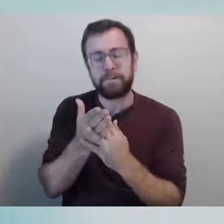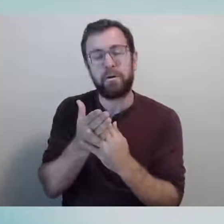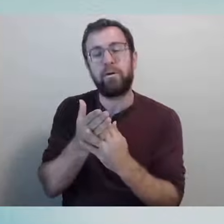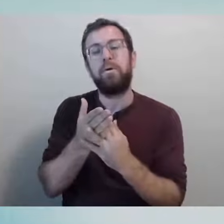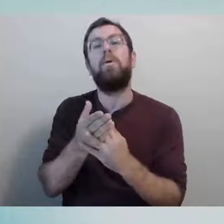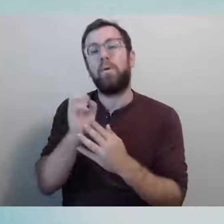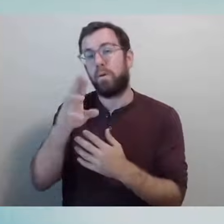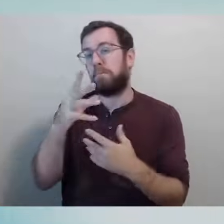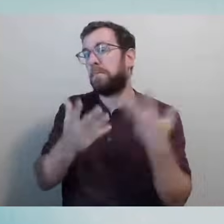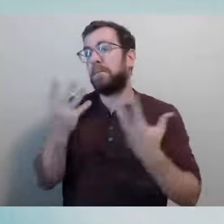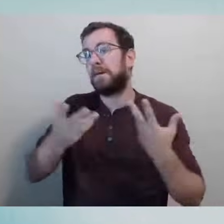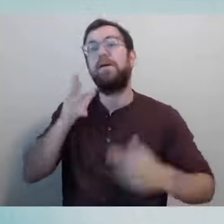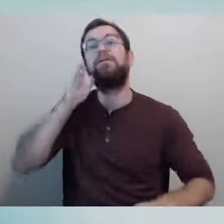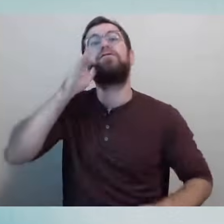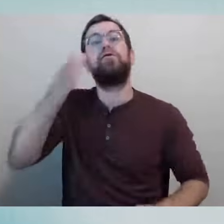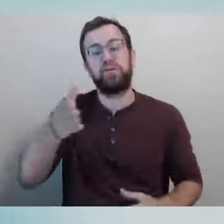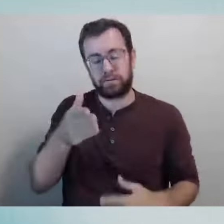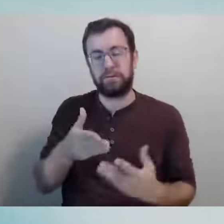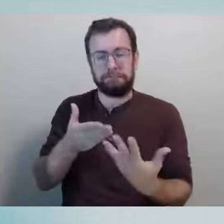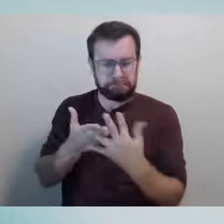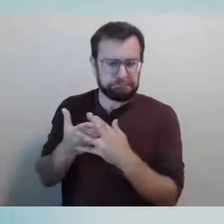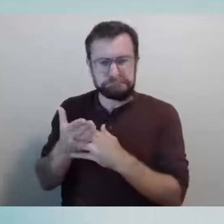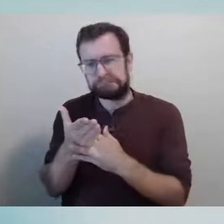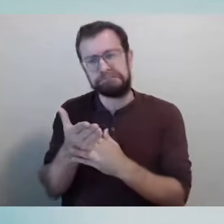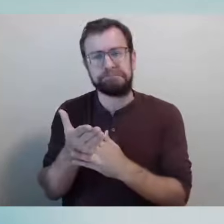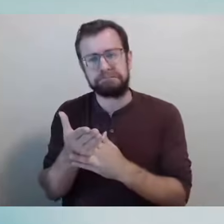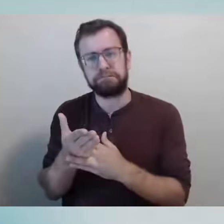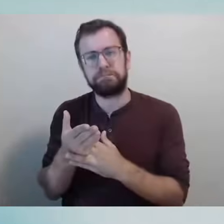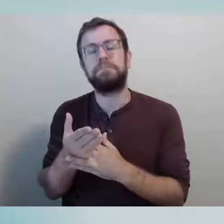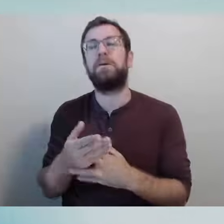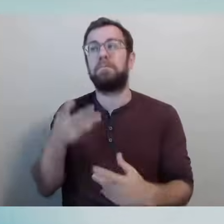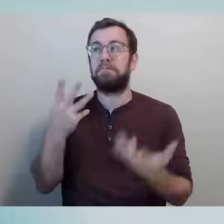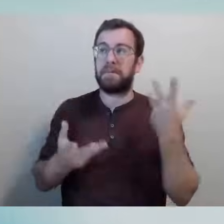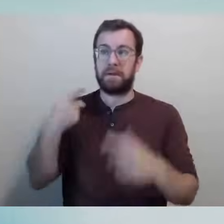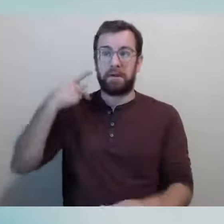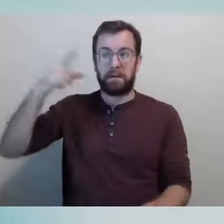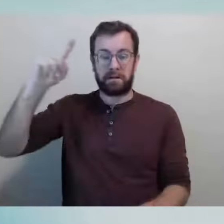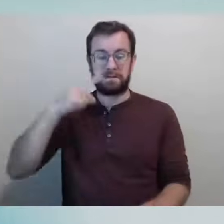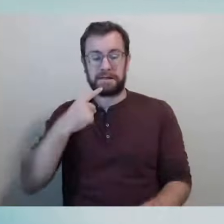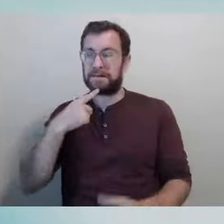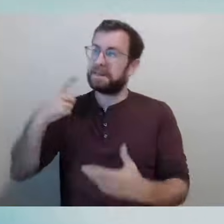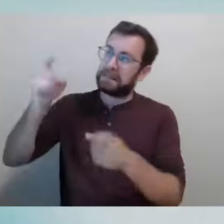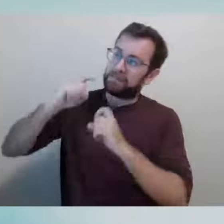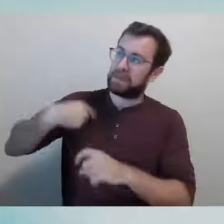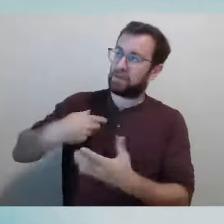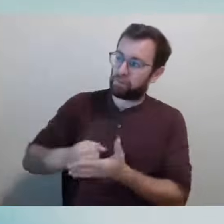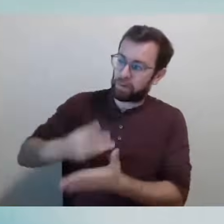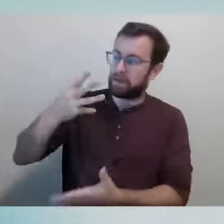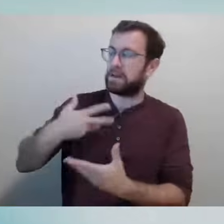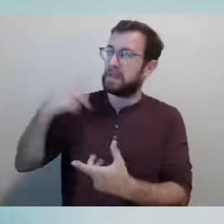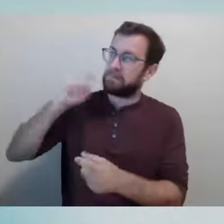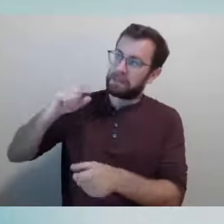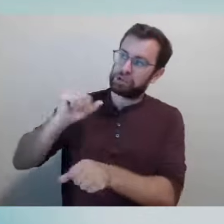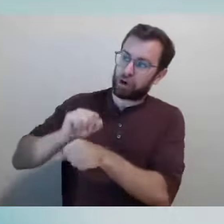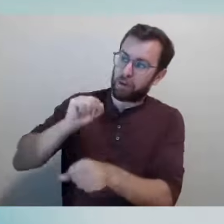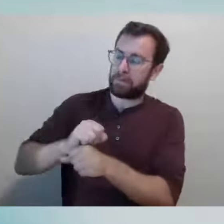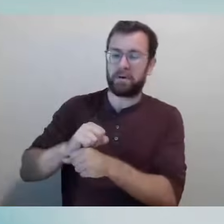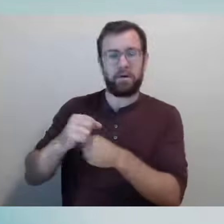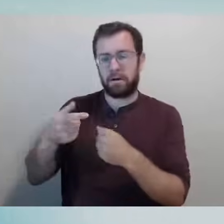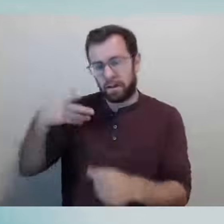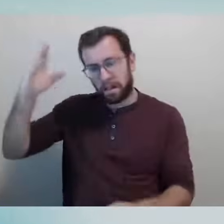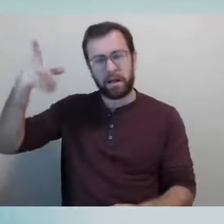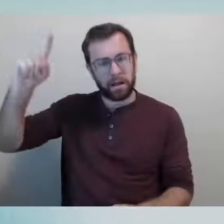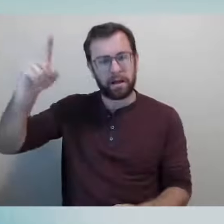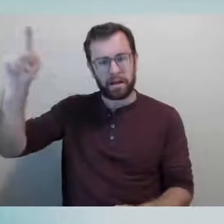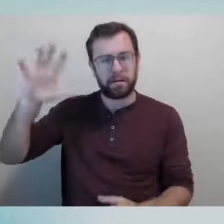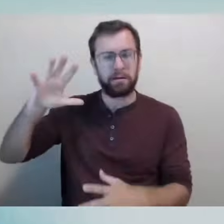go through. So you might ask Allah, oh Allah, give me wealth. Oh Allah, give me this job. Oh Allah, oh Allah. But as a result